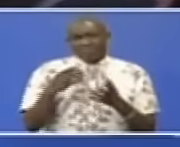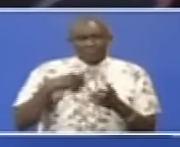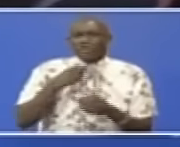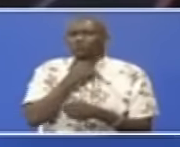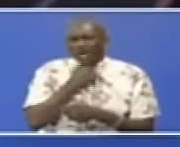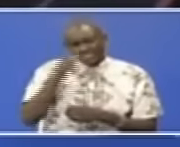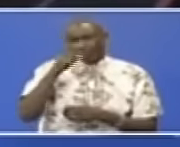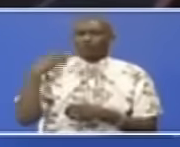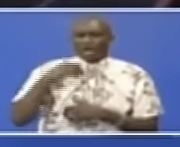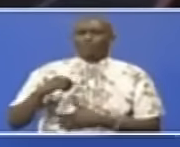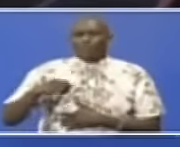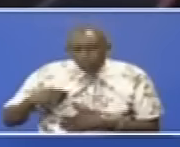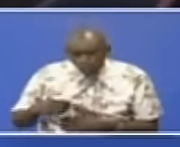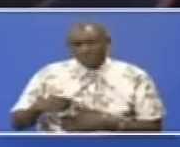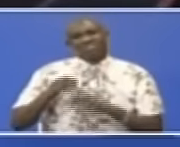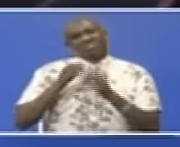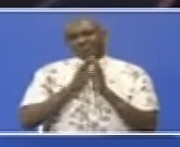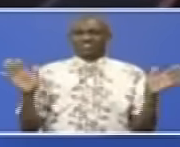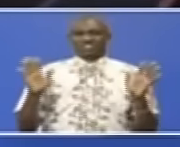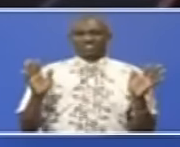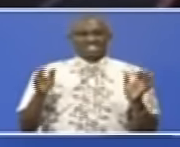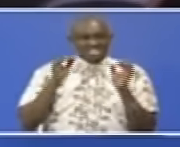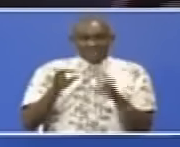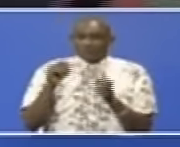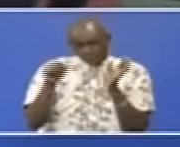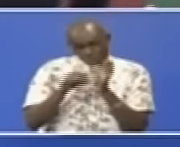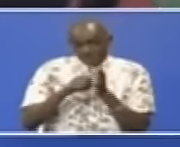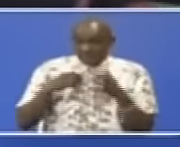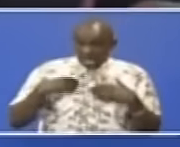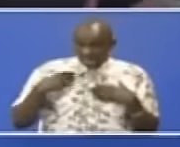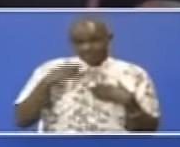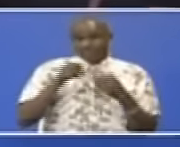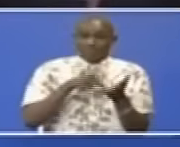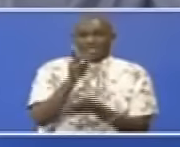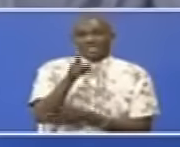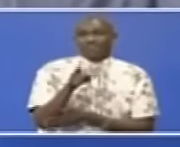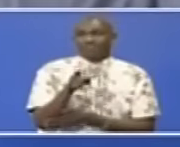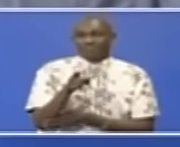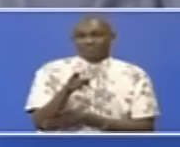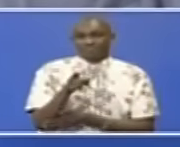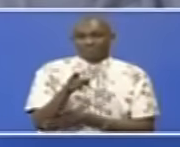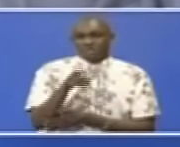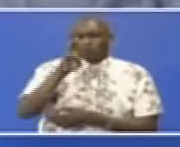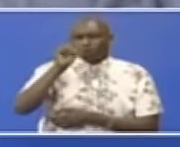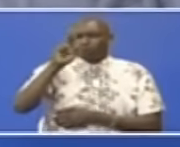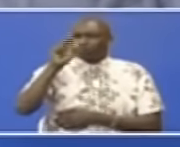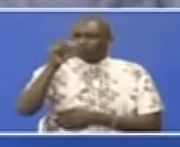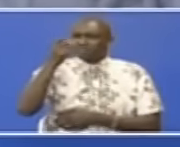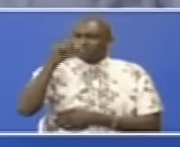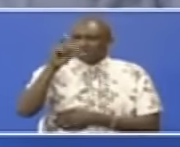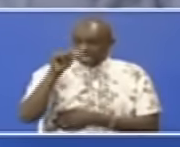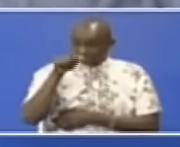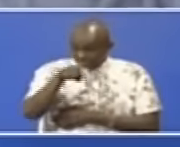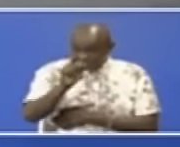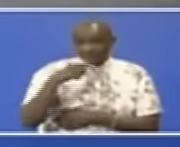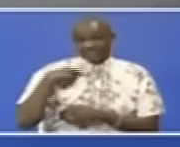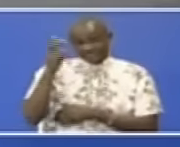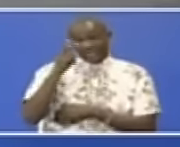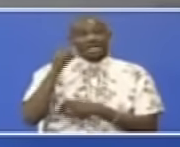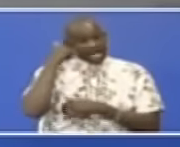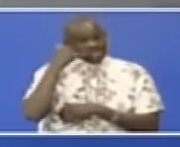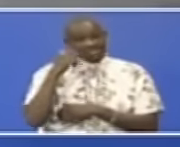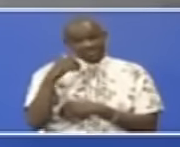Ama kuna kitu anataka kunidai nimlipe. Musila, who sells second-hand phones, is